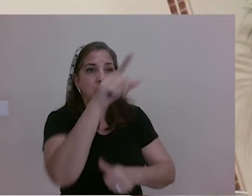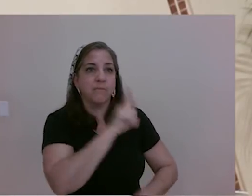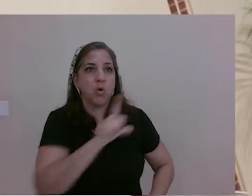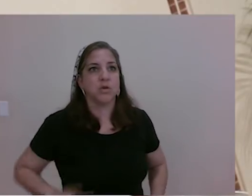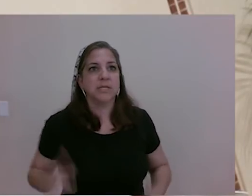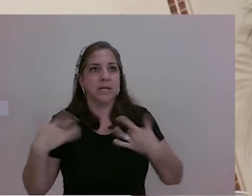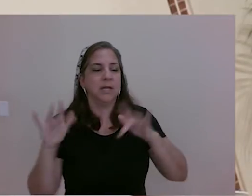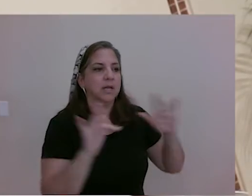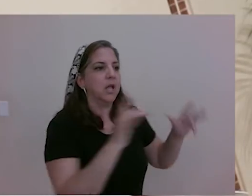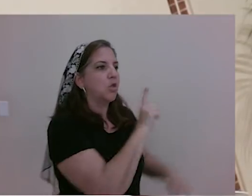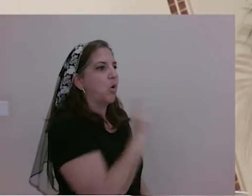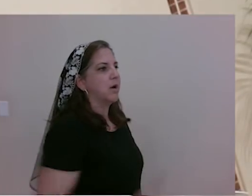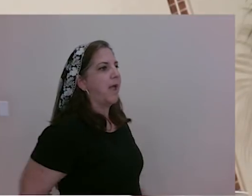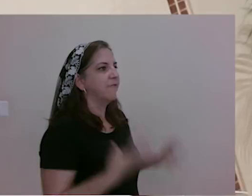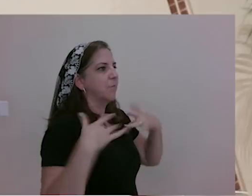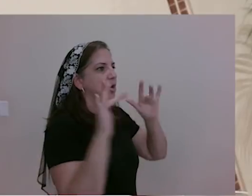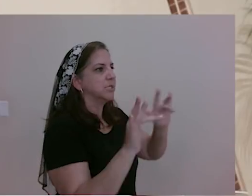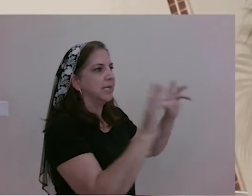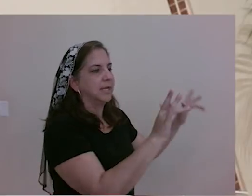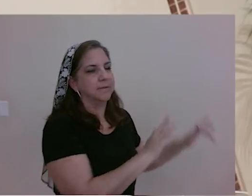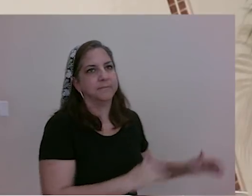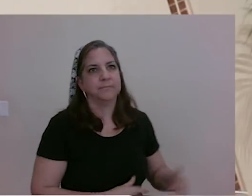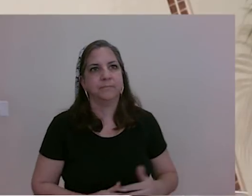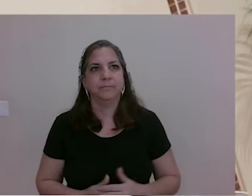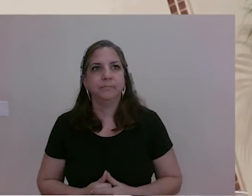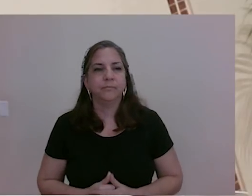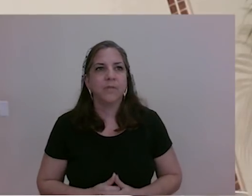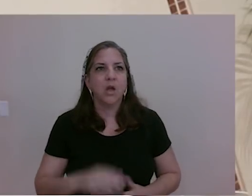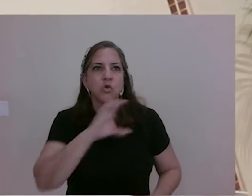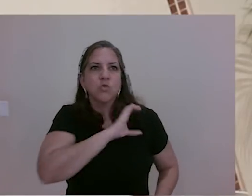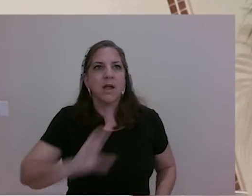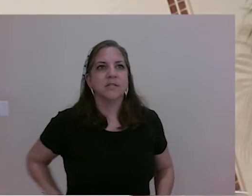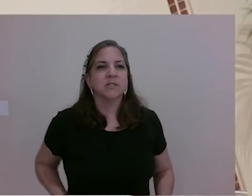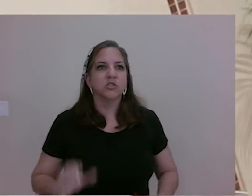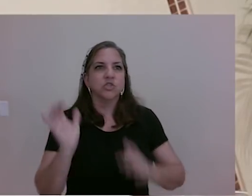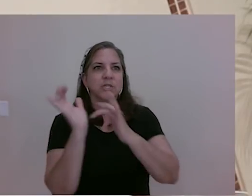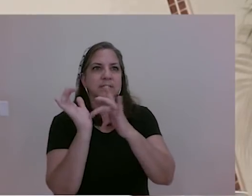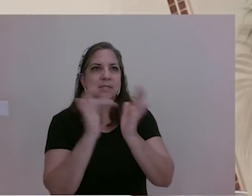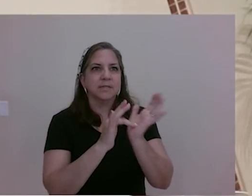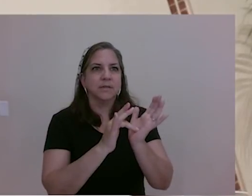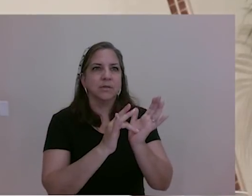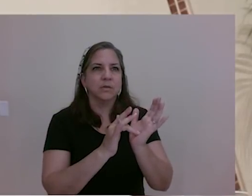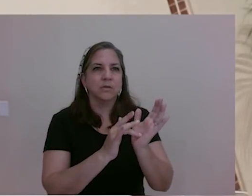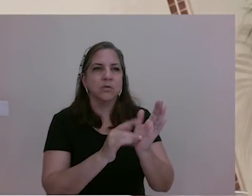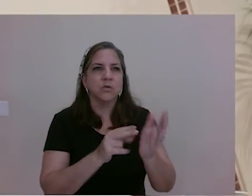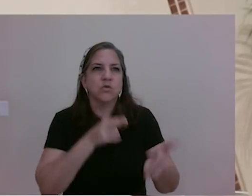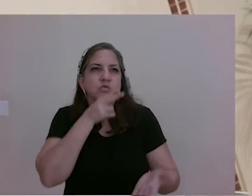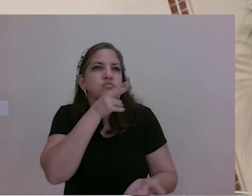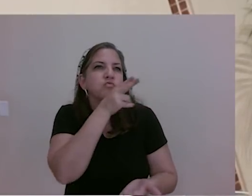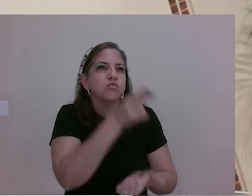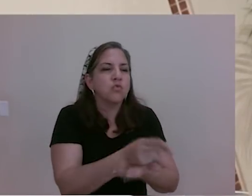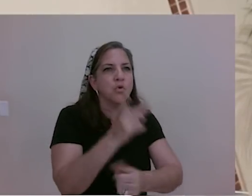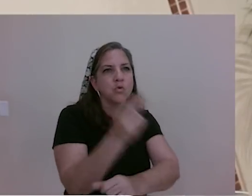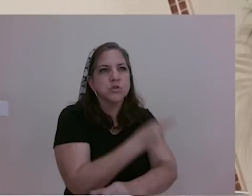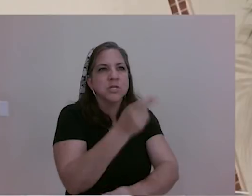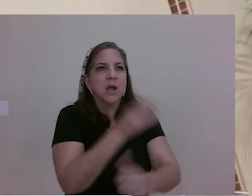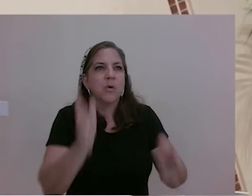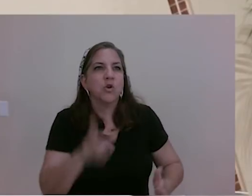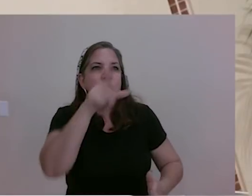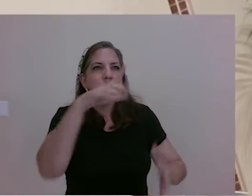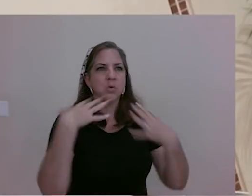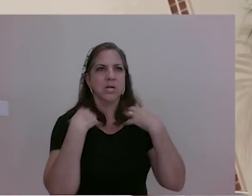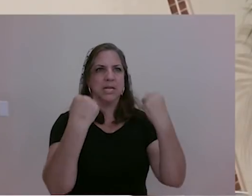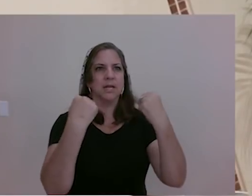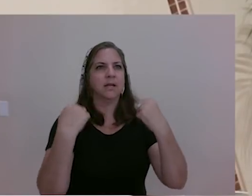have mercy. Christ Jesus, True Shepherd, you heal us and strengthen us. Christ,